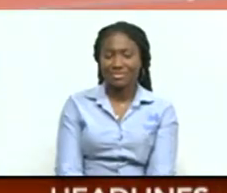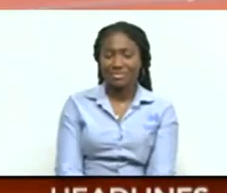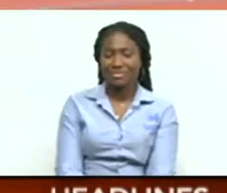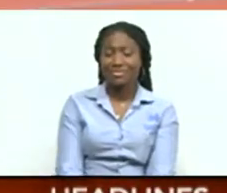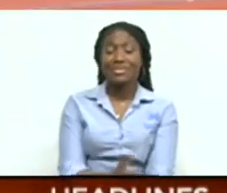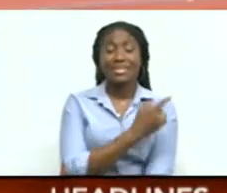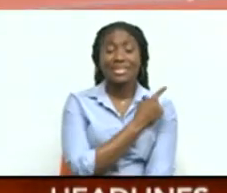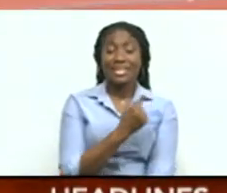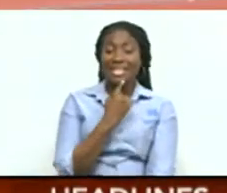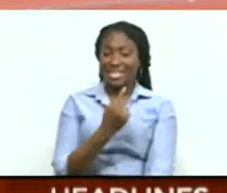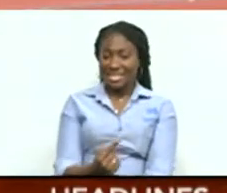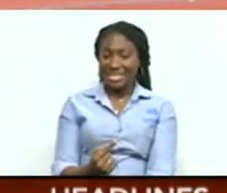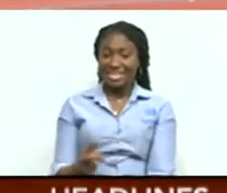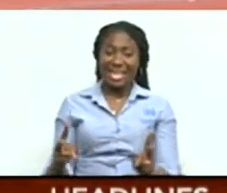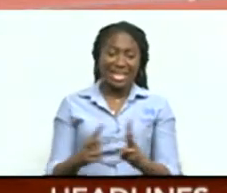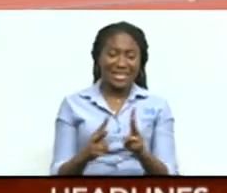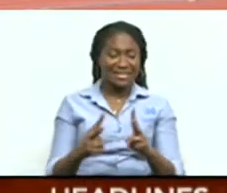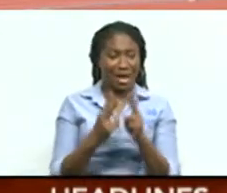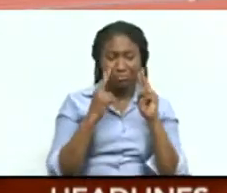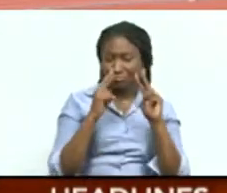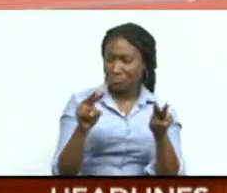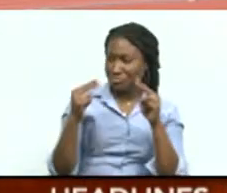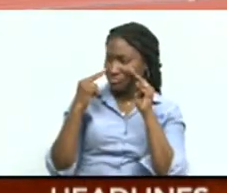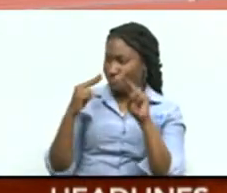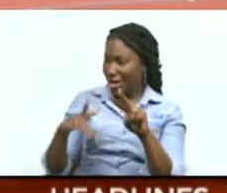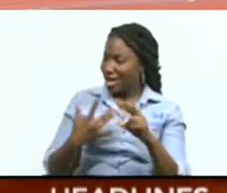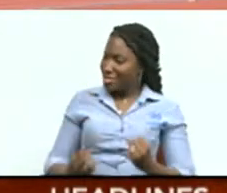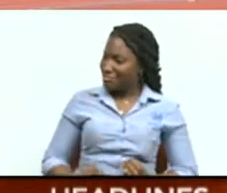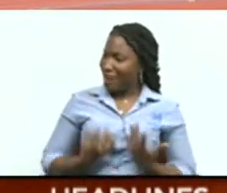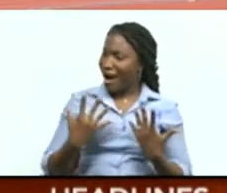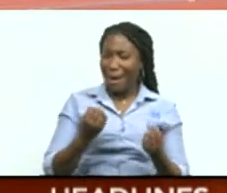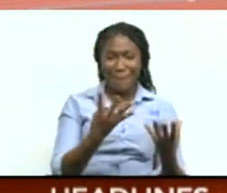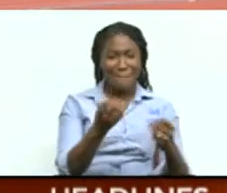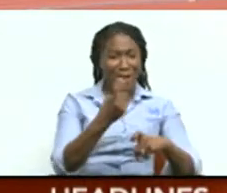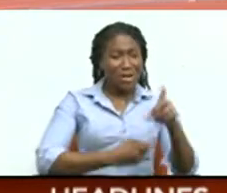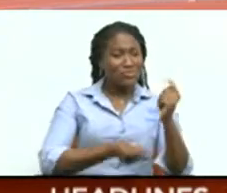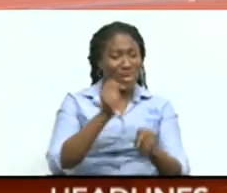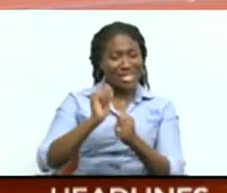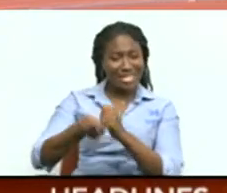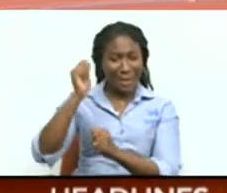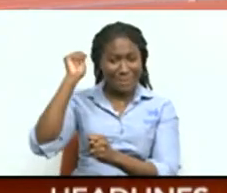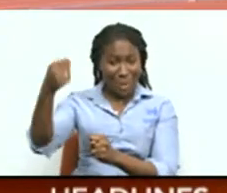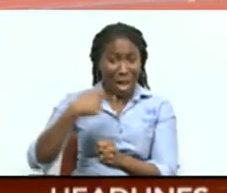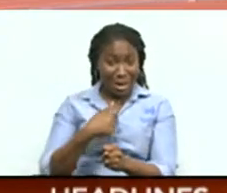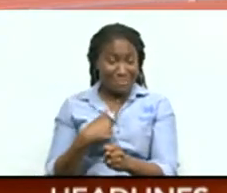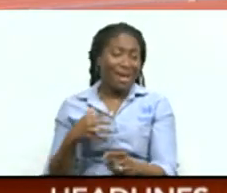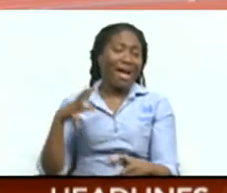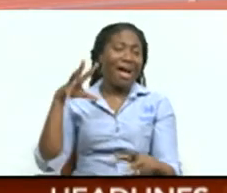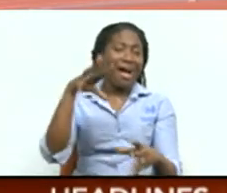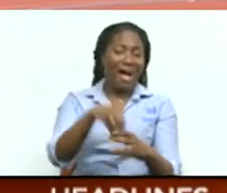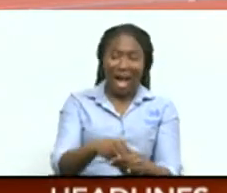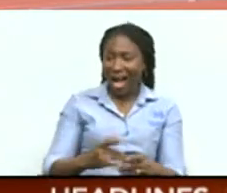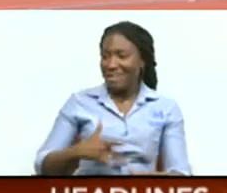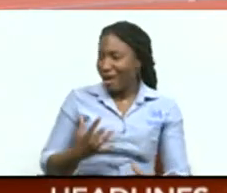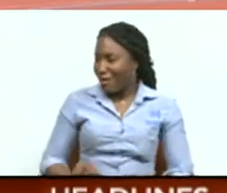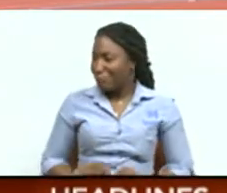It's very inspiring seeing so many good athletes from Trinidad and Tobago and being a part of the team training with them